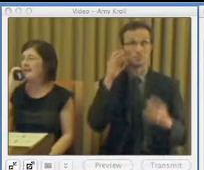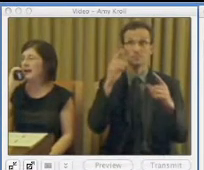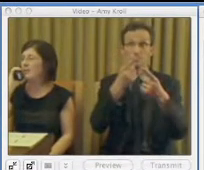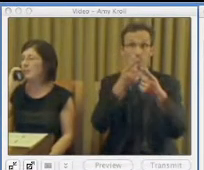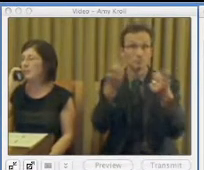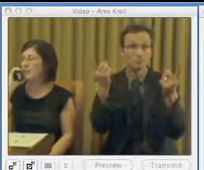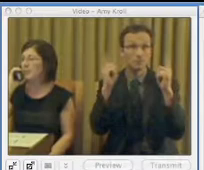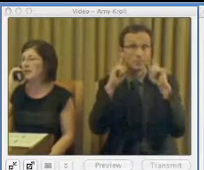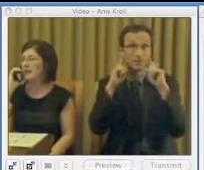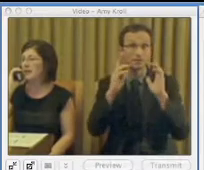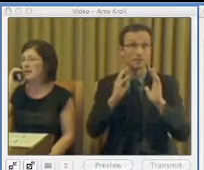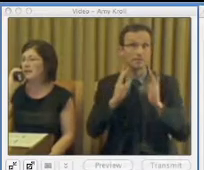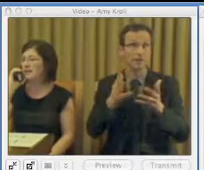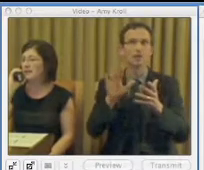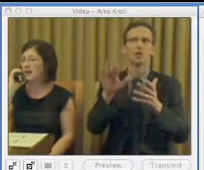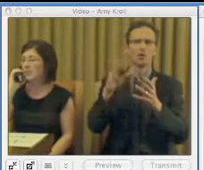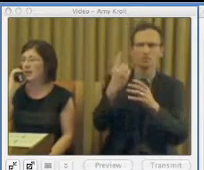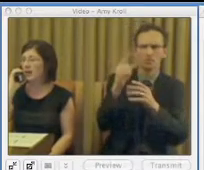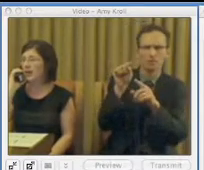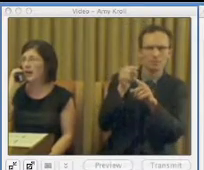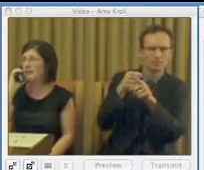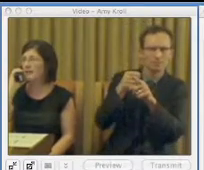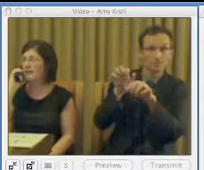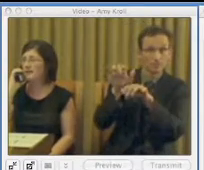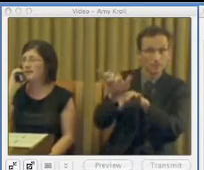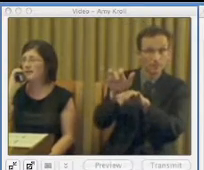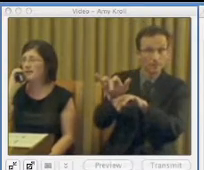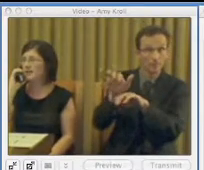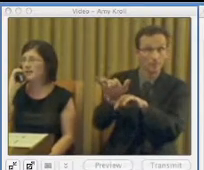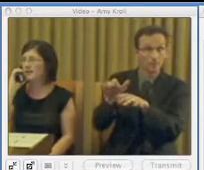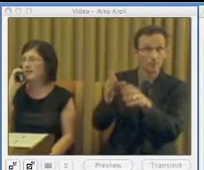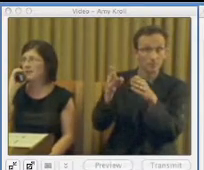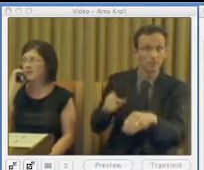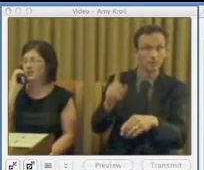Hello, can everybody in the captioner in particular hear me okay?